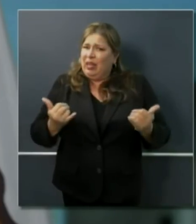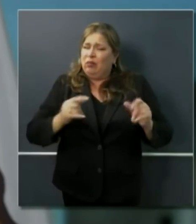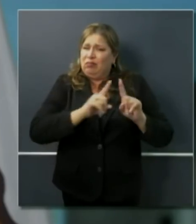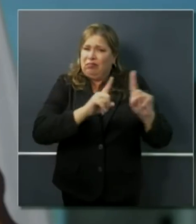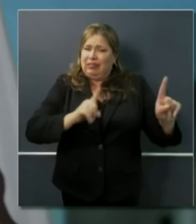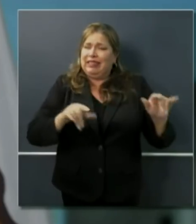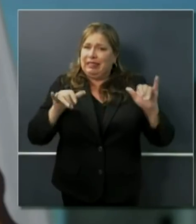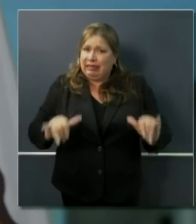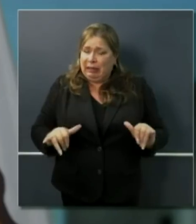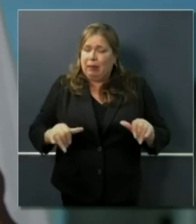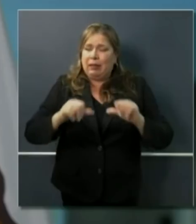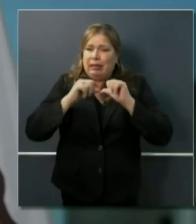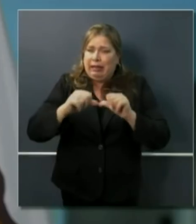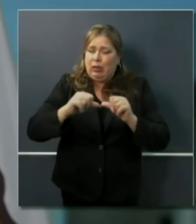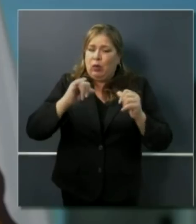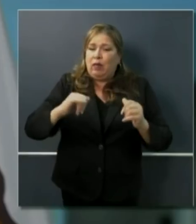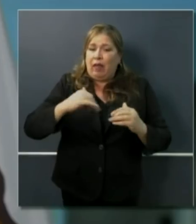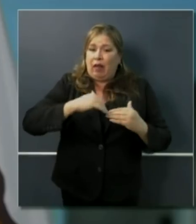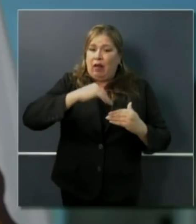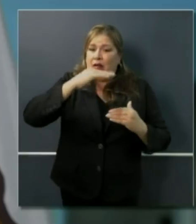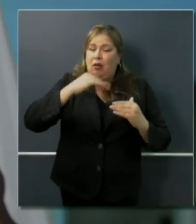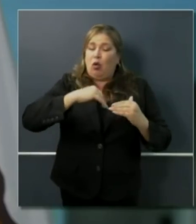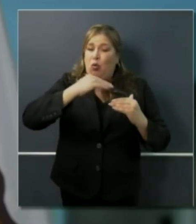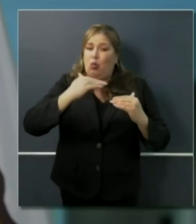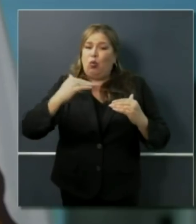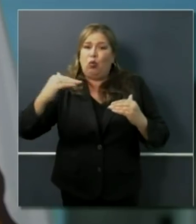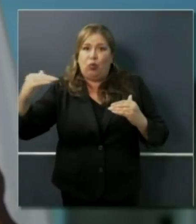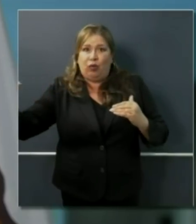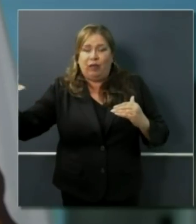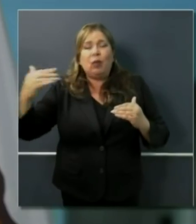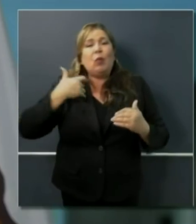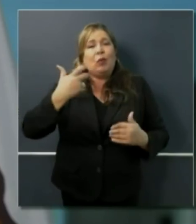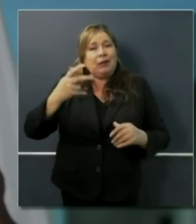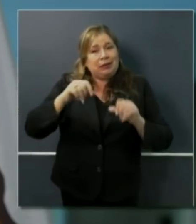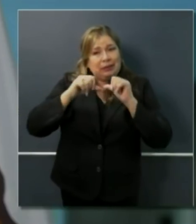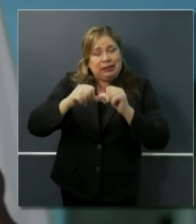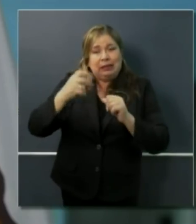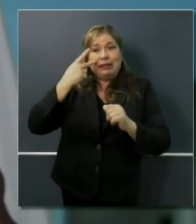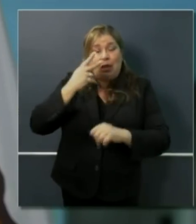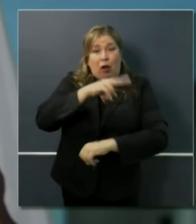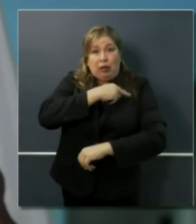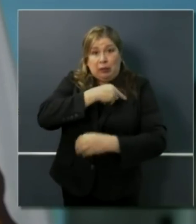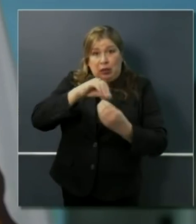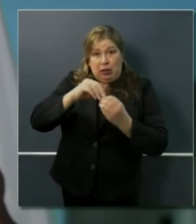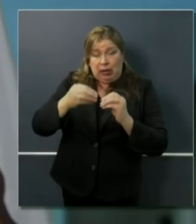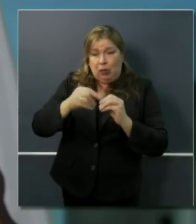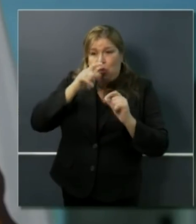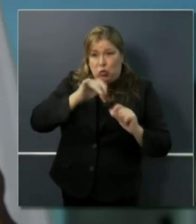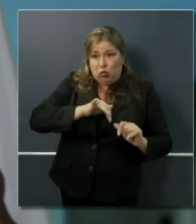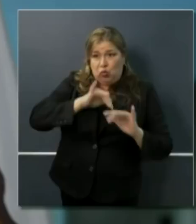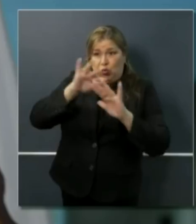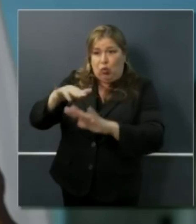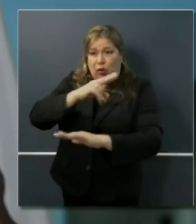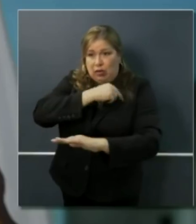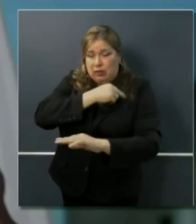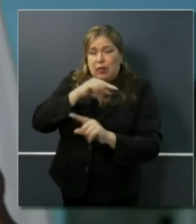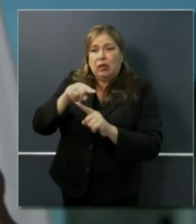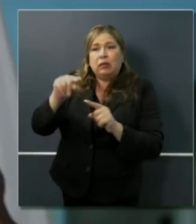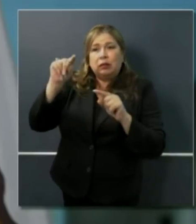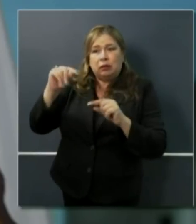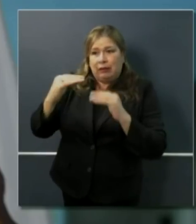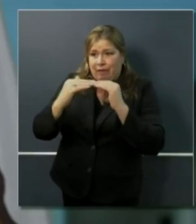to see this curve bend. We want to see hospitalization numbers flatten and start to decline, and we want to